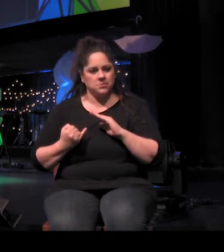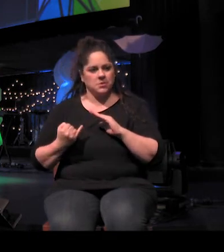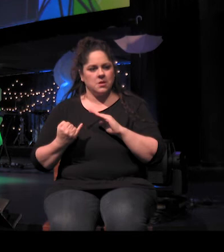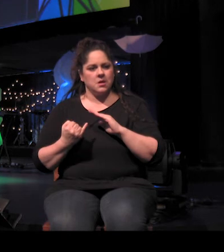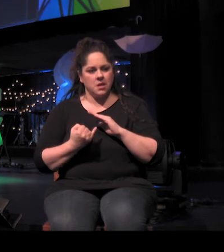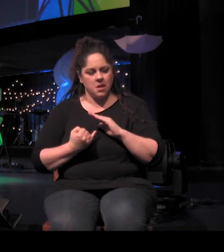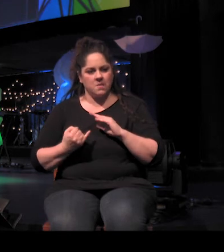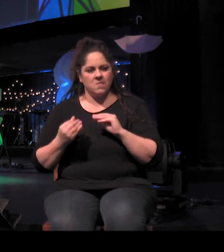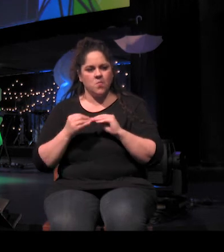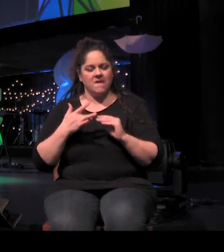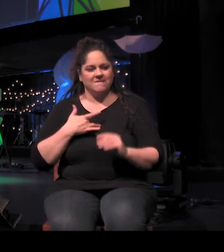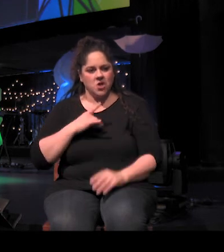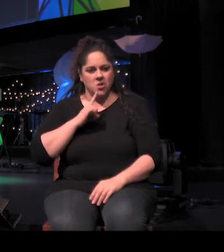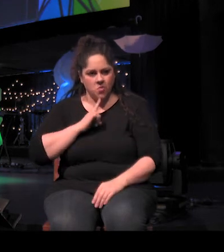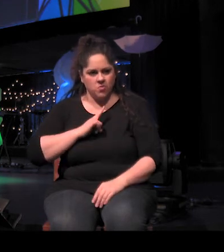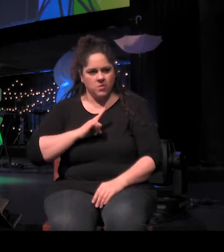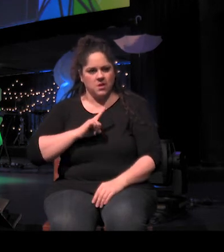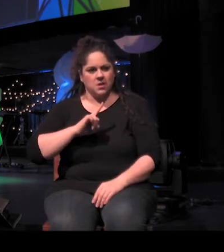being more lonely.